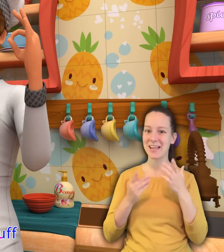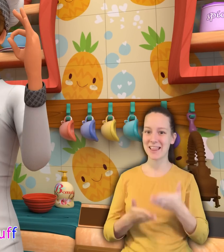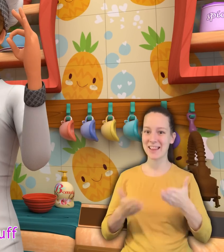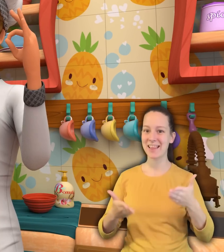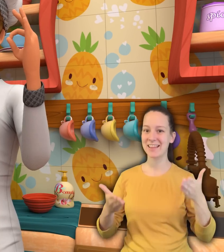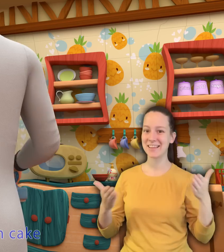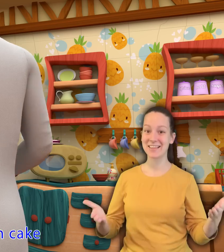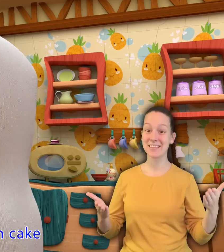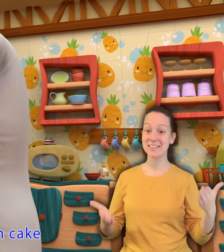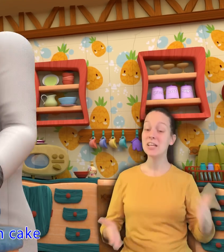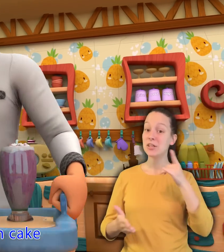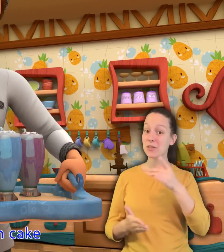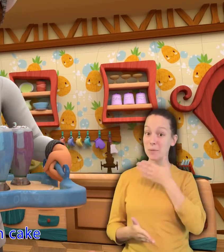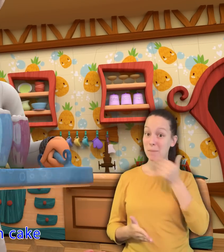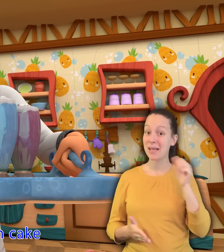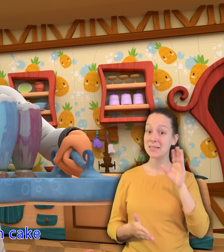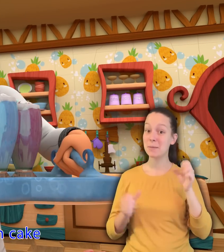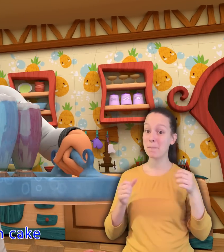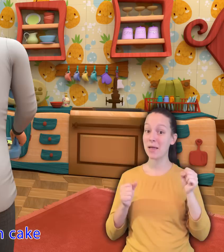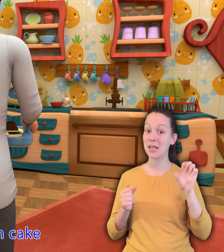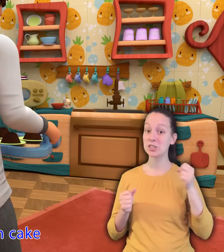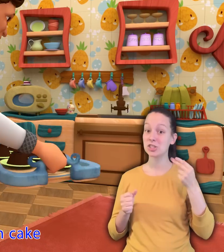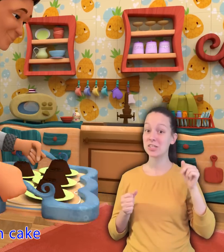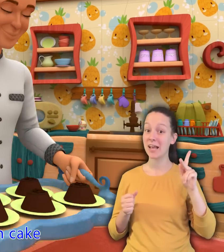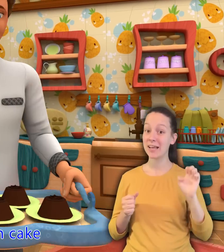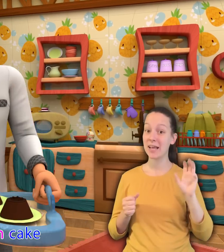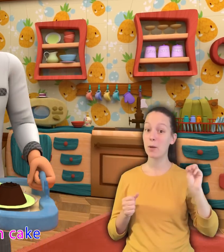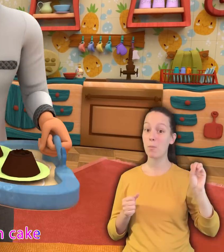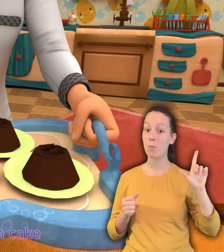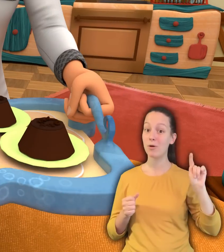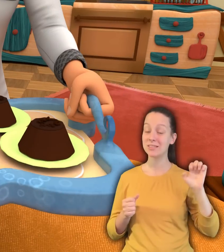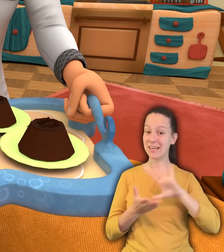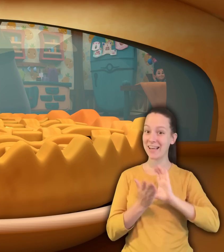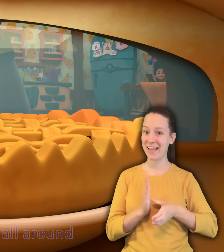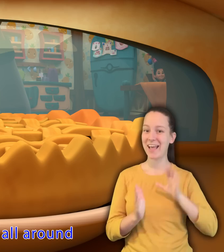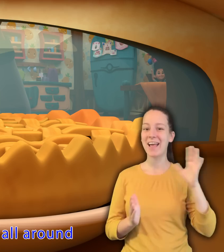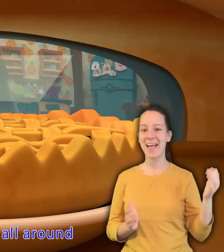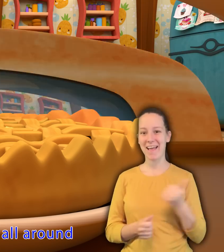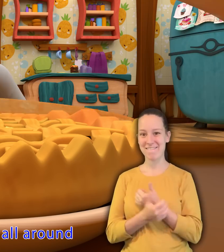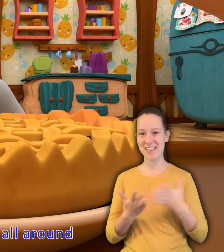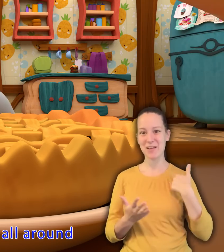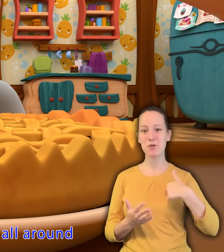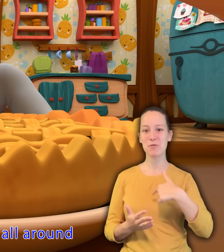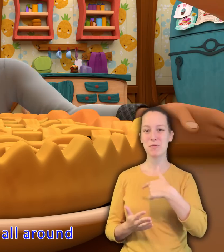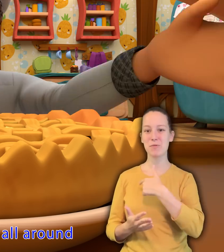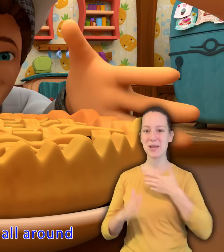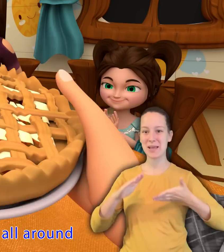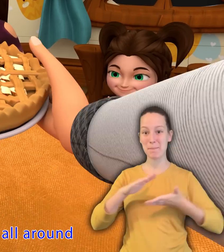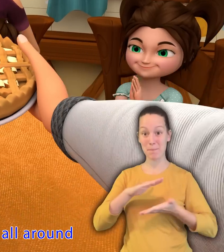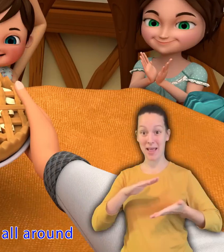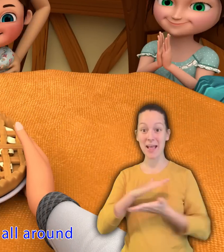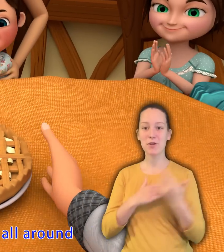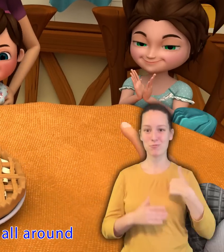kind of stuff the best milk shake and a molten cake and all the stuff that you bake